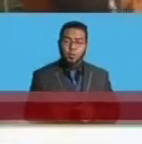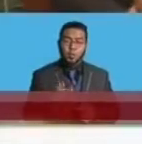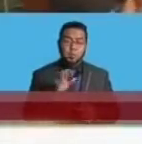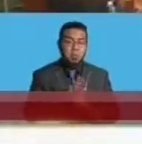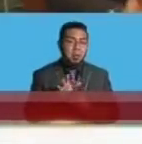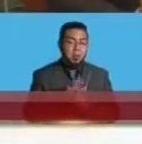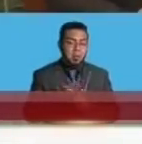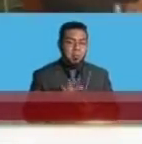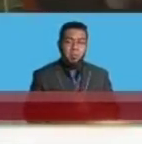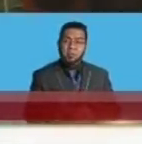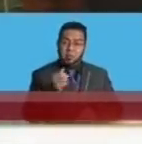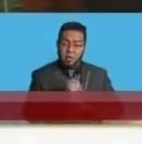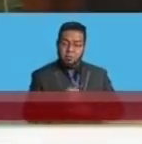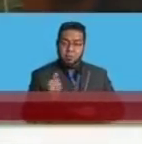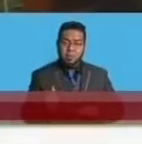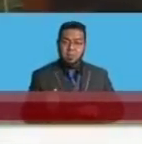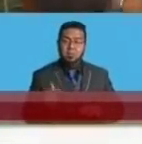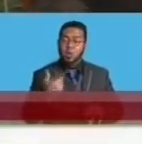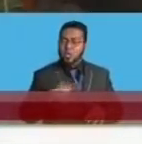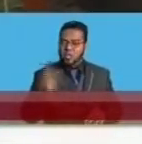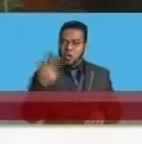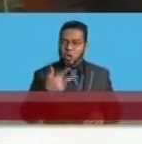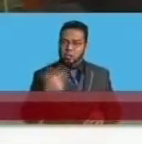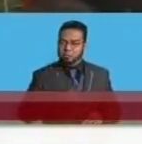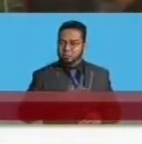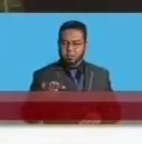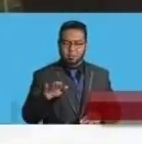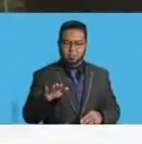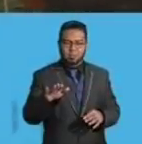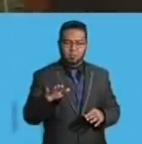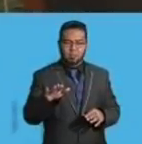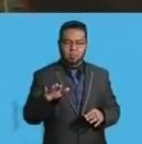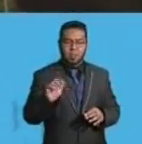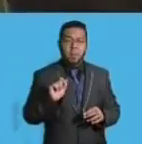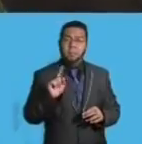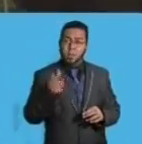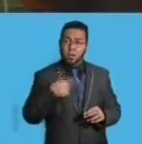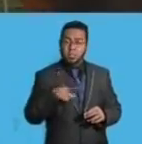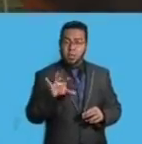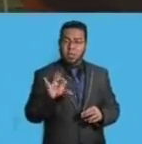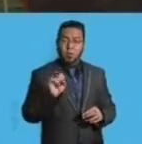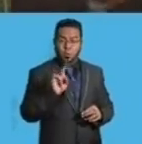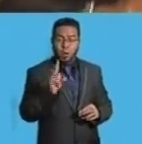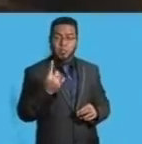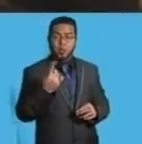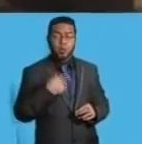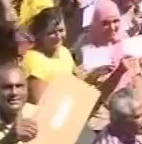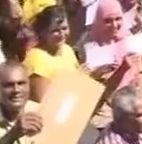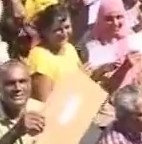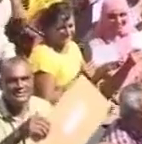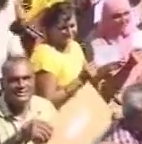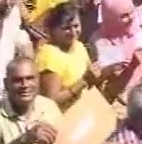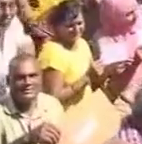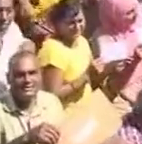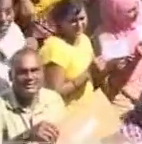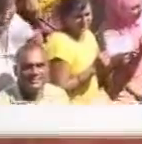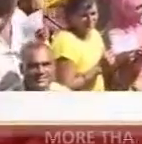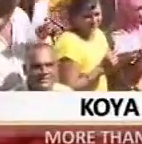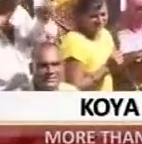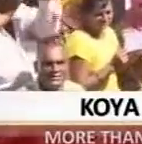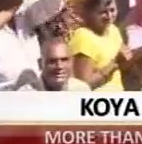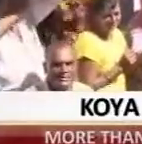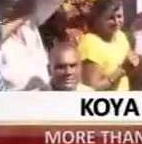this noble initiative because it hurts them, Madam Speaker, because they were the ones who didn't come up with it, Madam Speaker. Koya